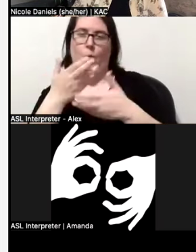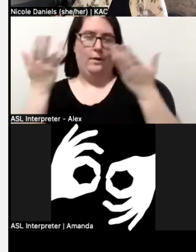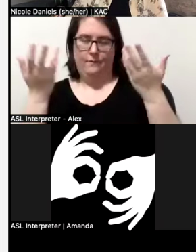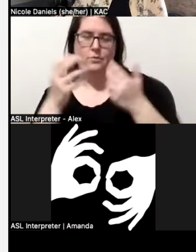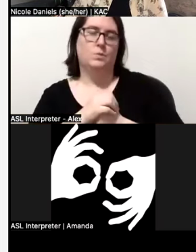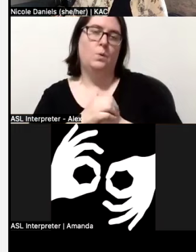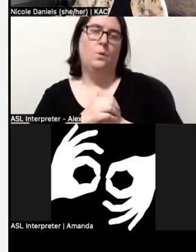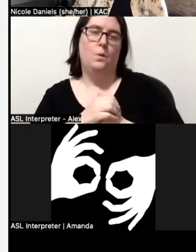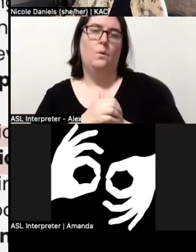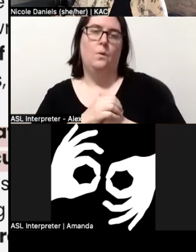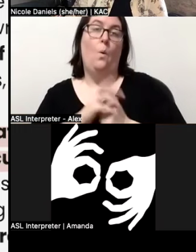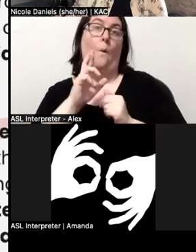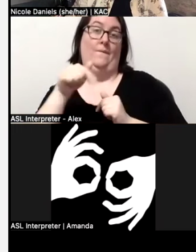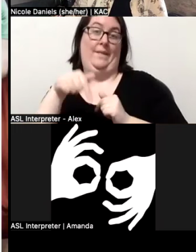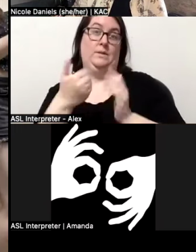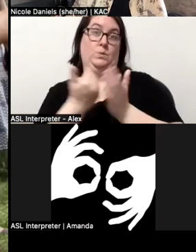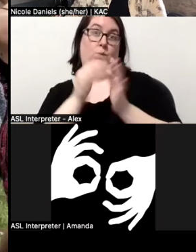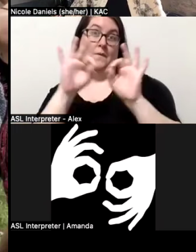the new model.